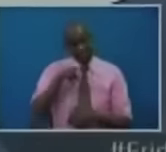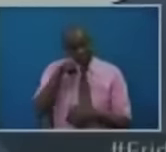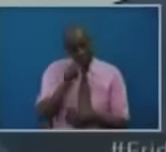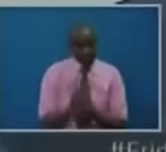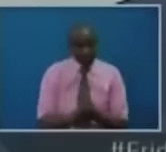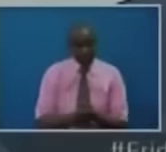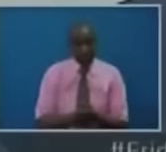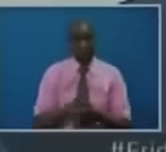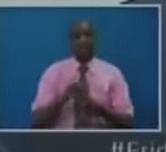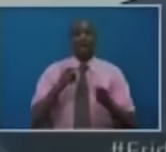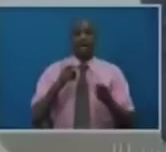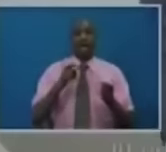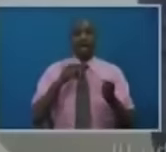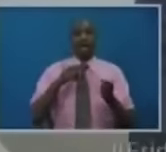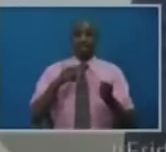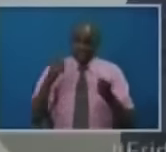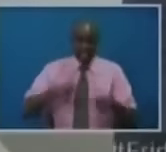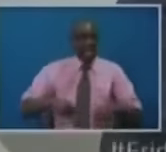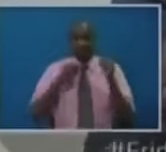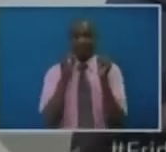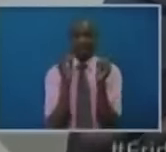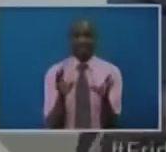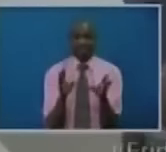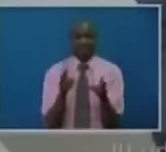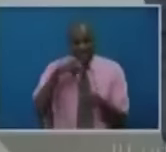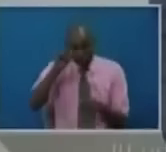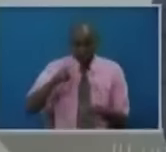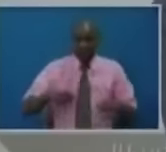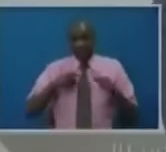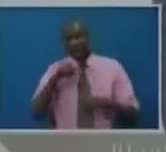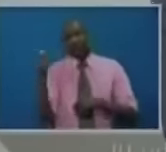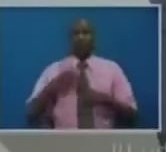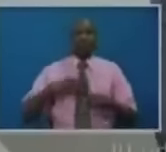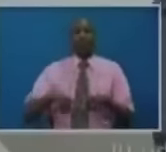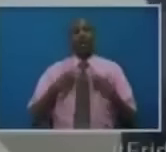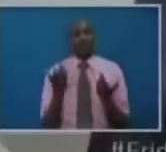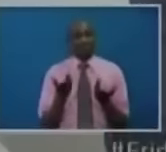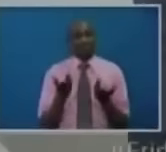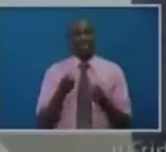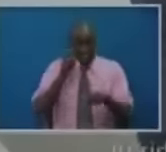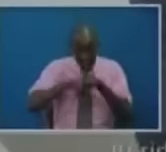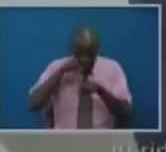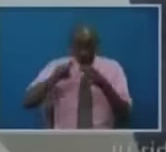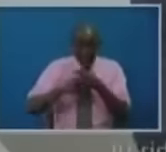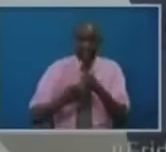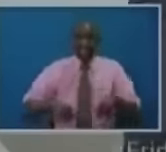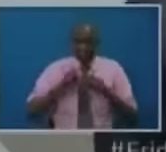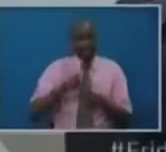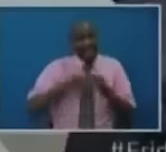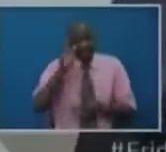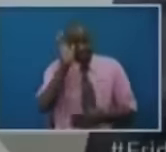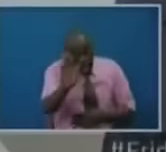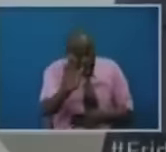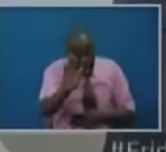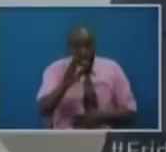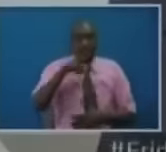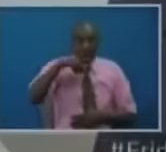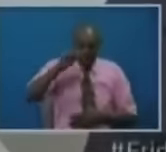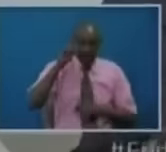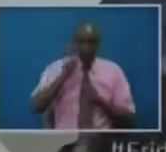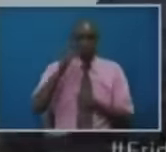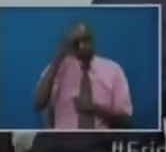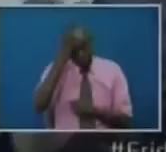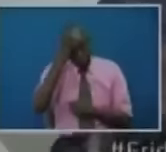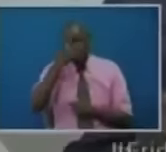come to live. They live other people's life. Mm-hmm. When you shall come to live is when you shall realize that you